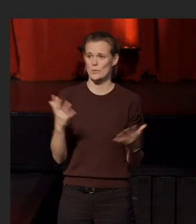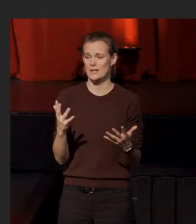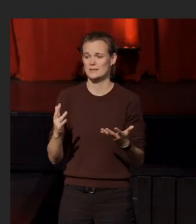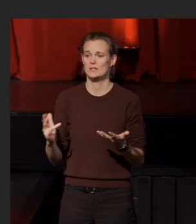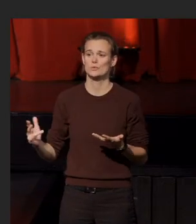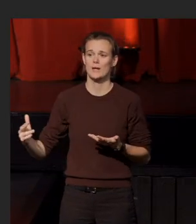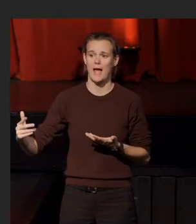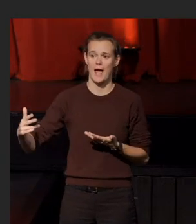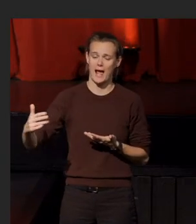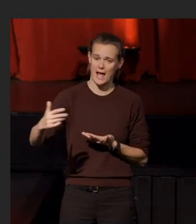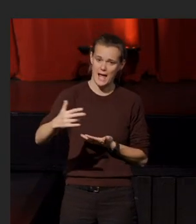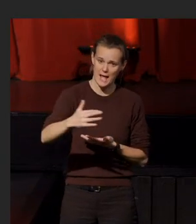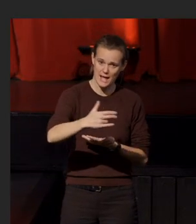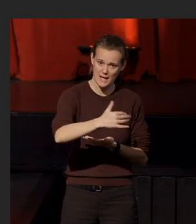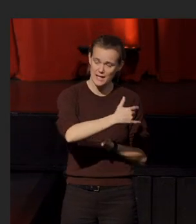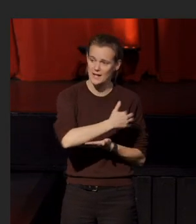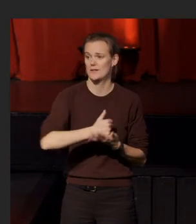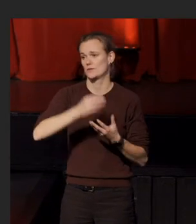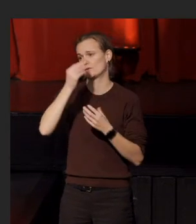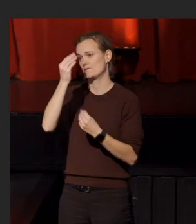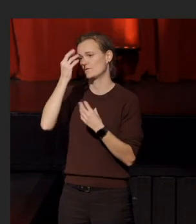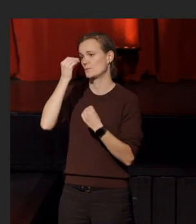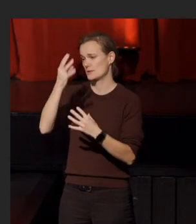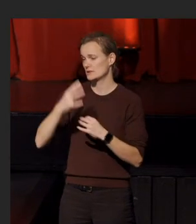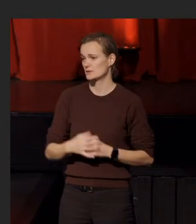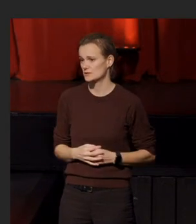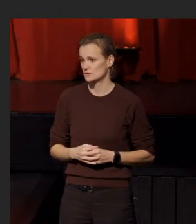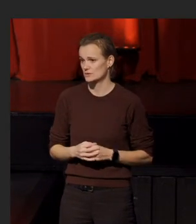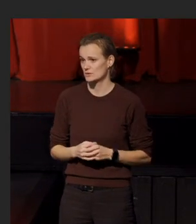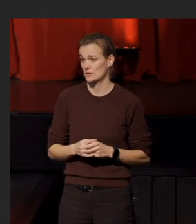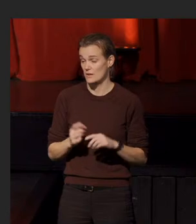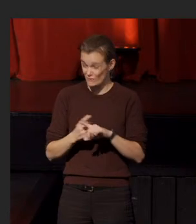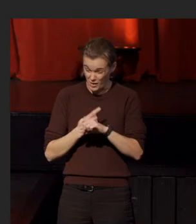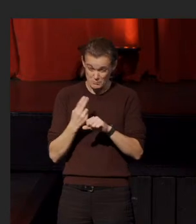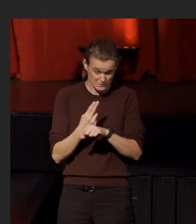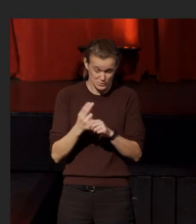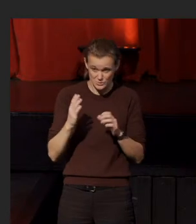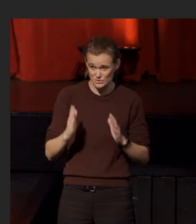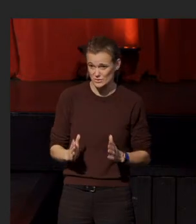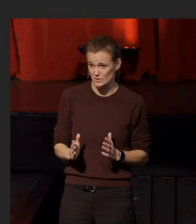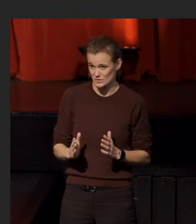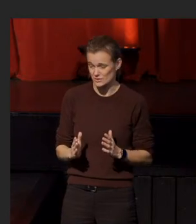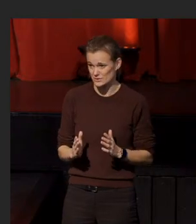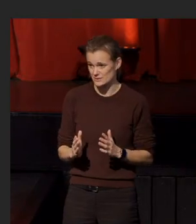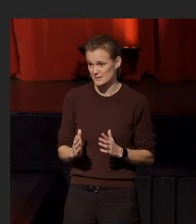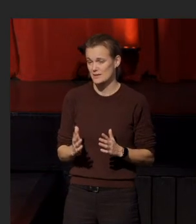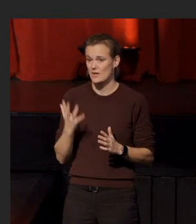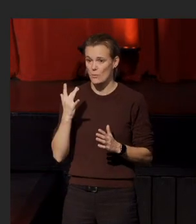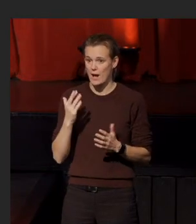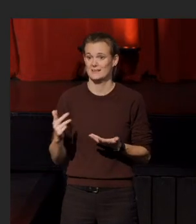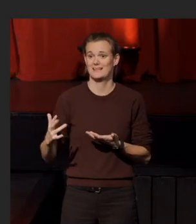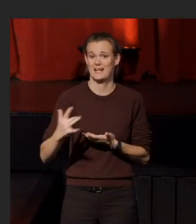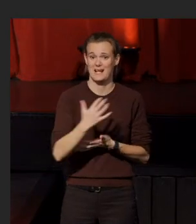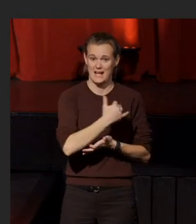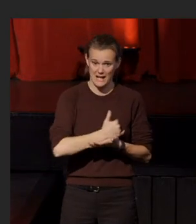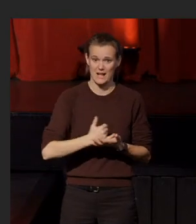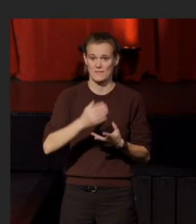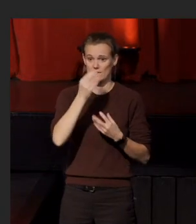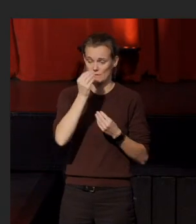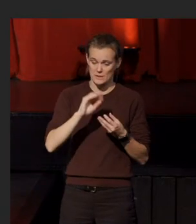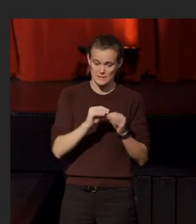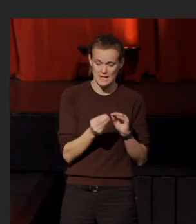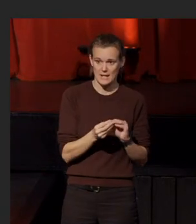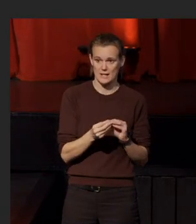information from us, their users, as they can in order to monetize that information, principally for